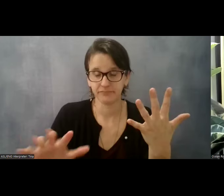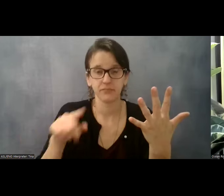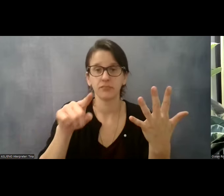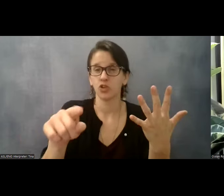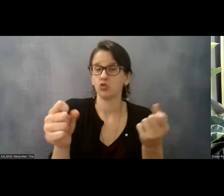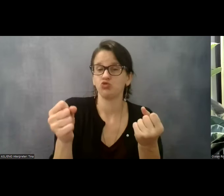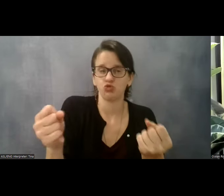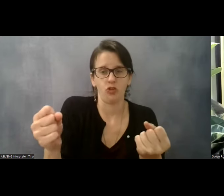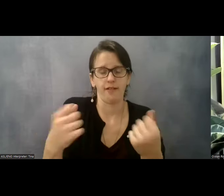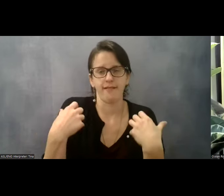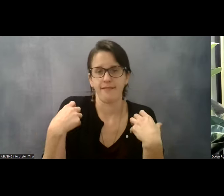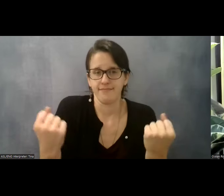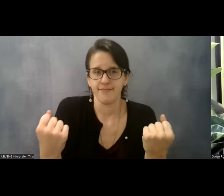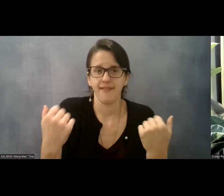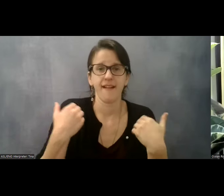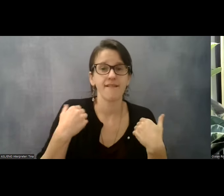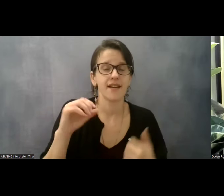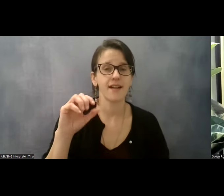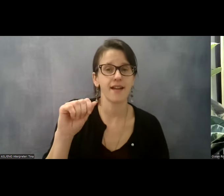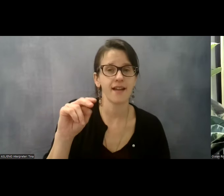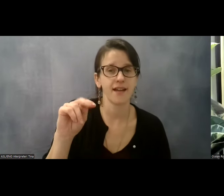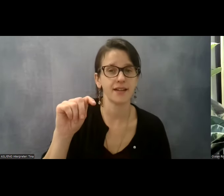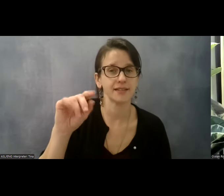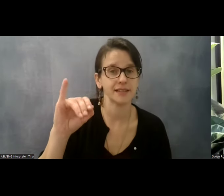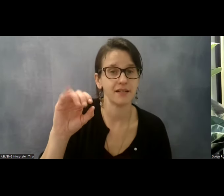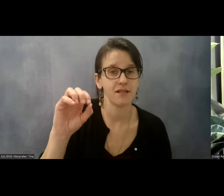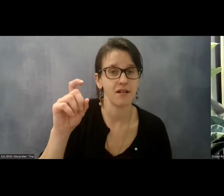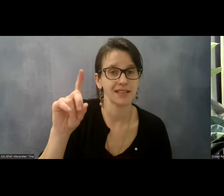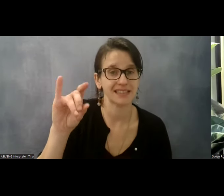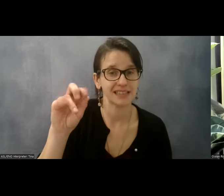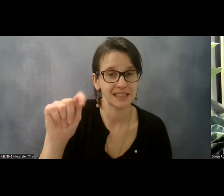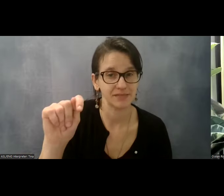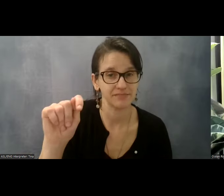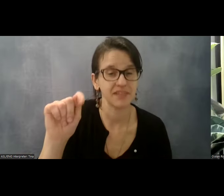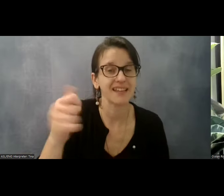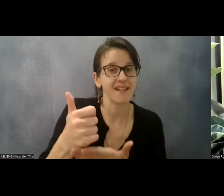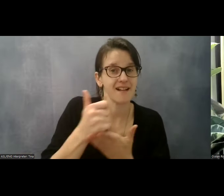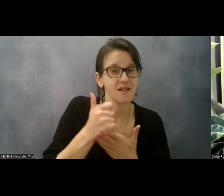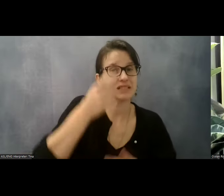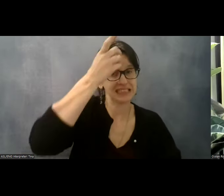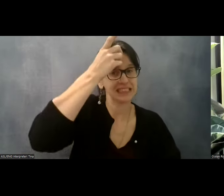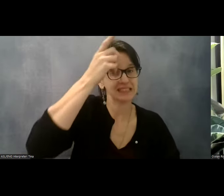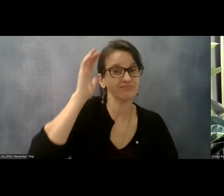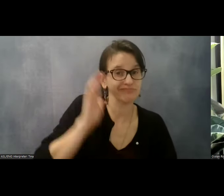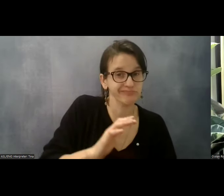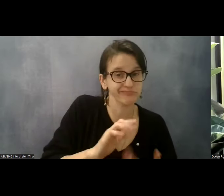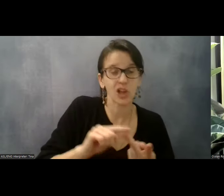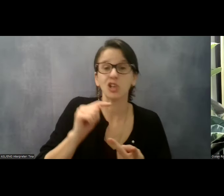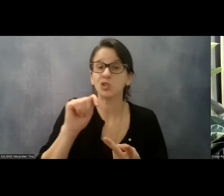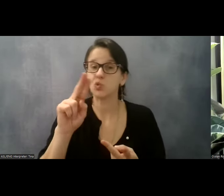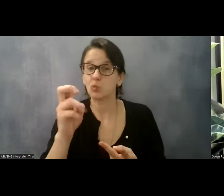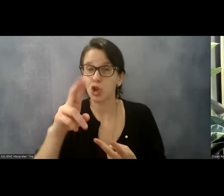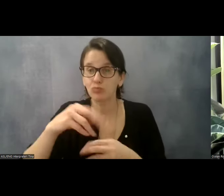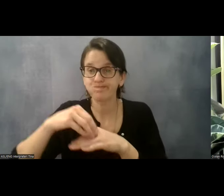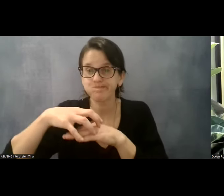antioxidants like quercetin, which can have applications in treating chronic disease. It can slow tumor growth. It's